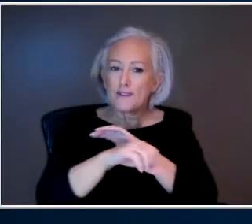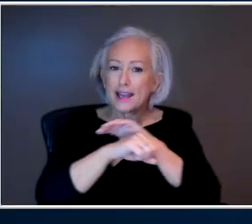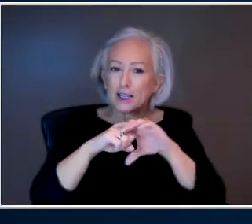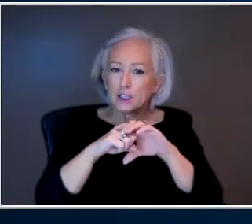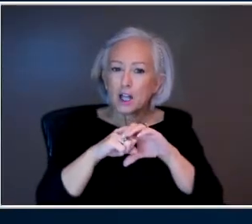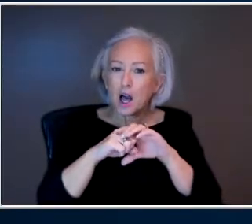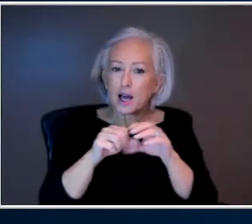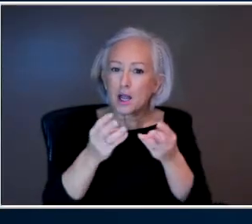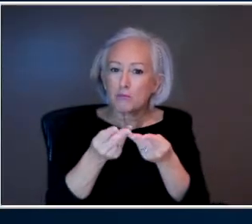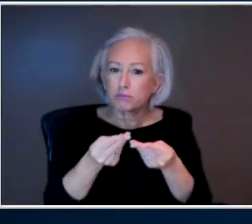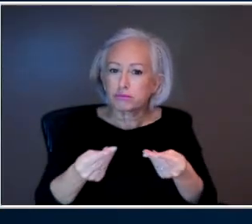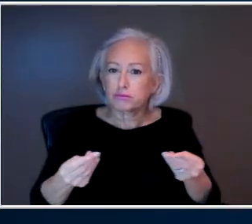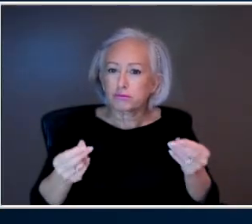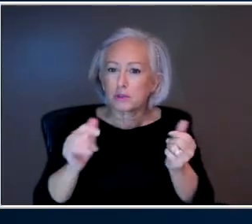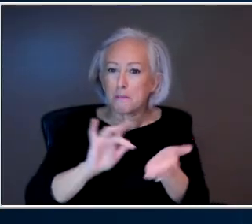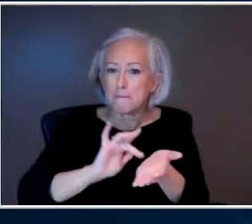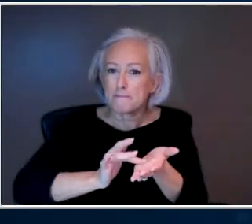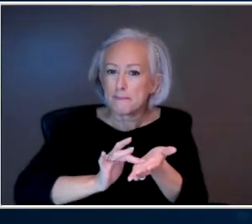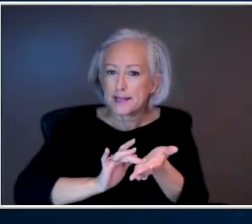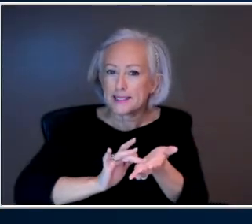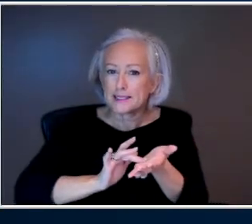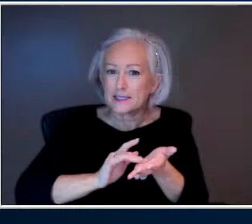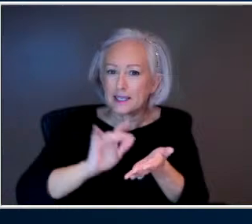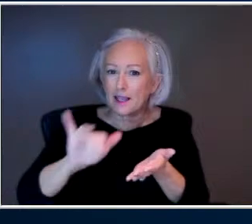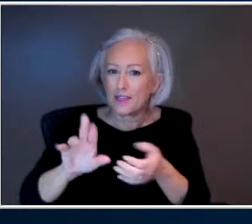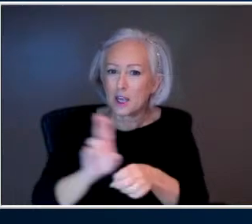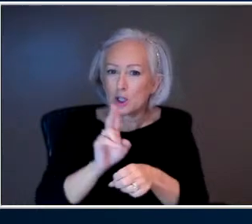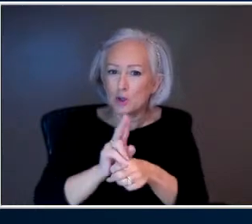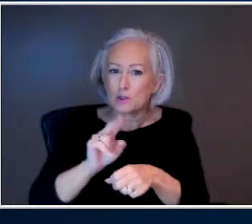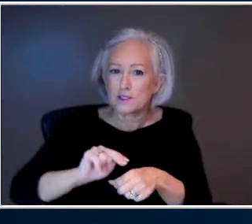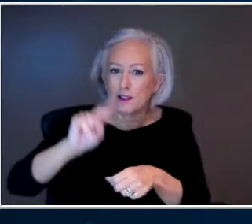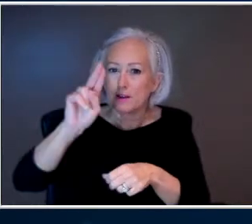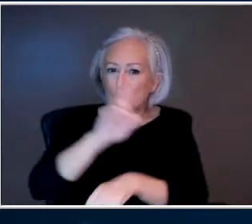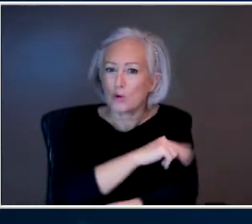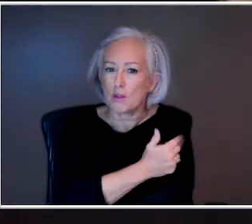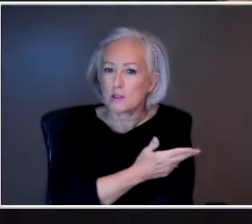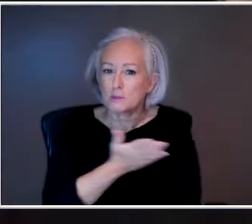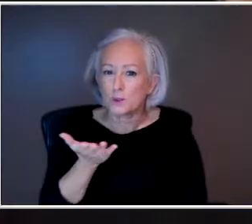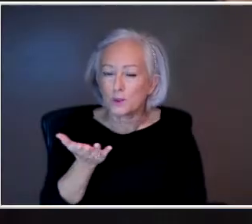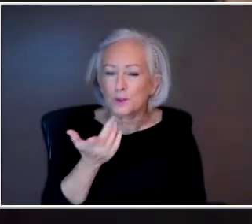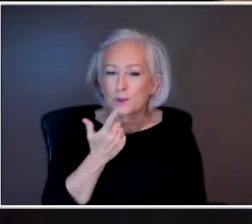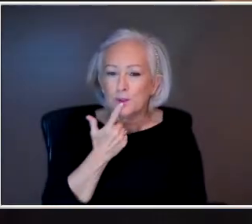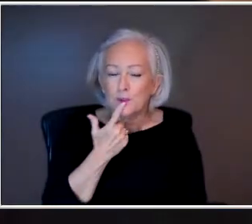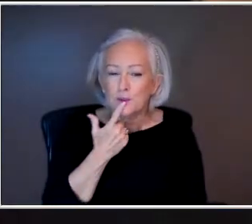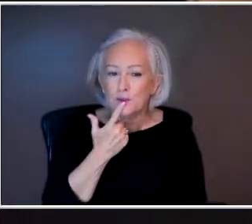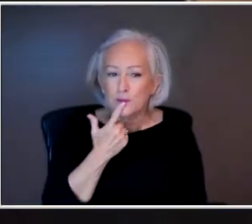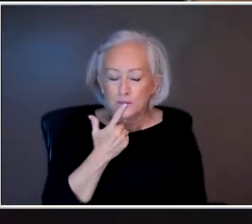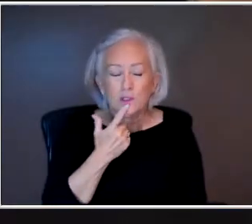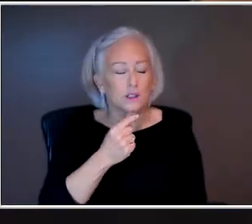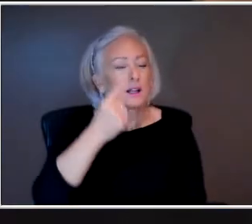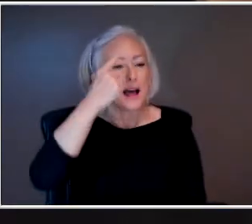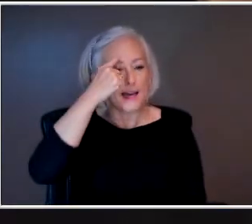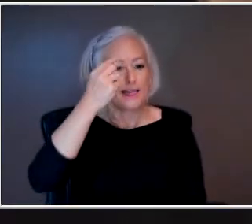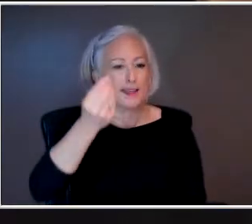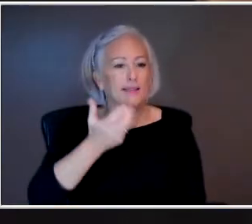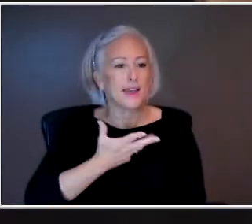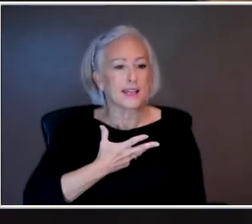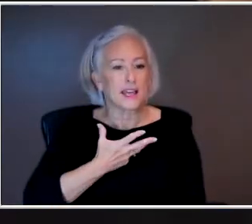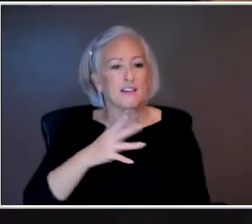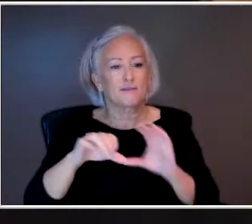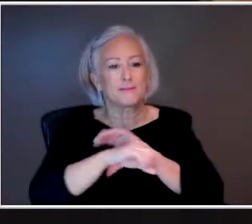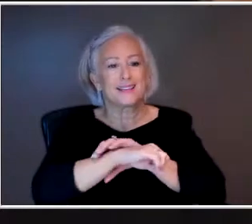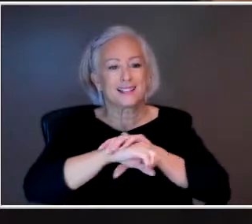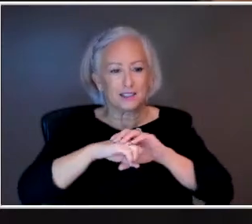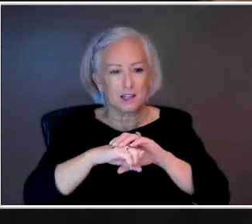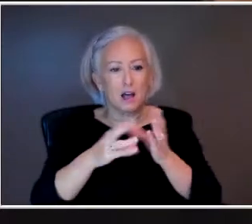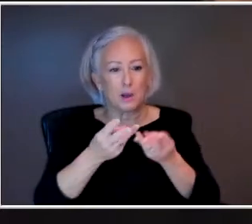was used Well, in they those did moments? administer the clot busting drug. Well, yeah, I think they gave me a clot busting drug as soon as I